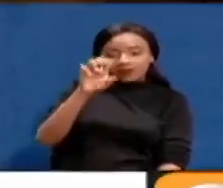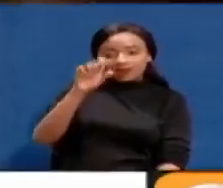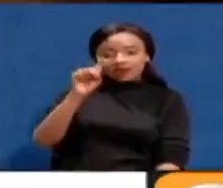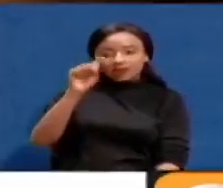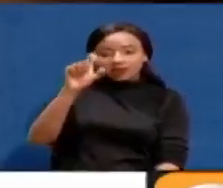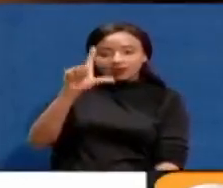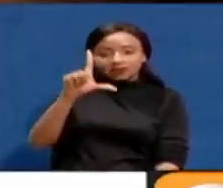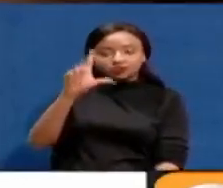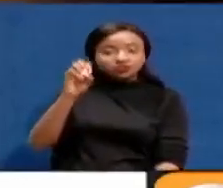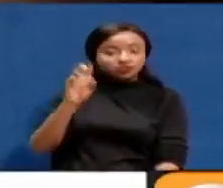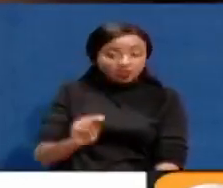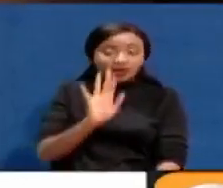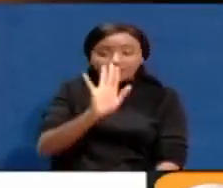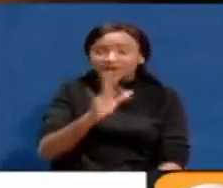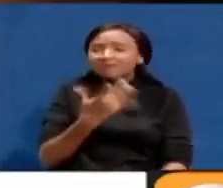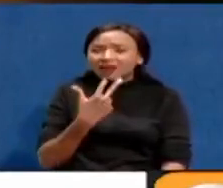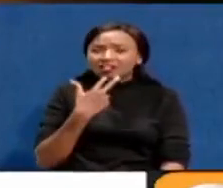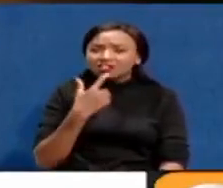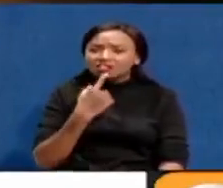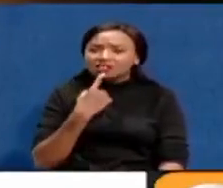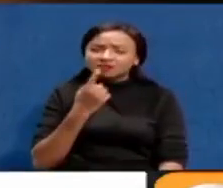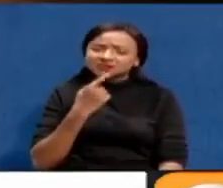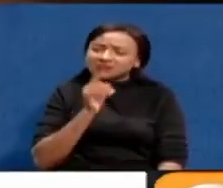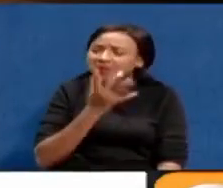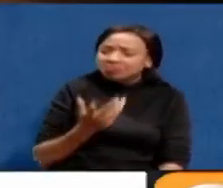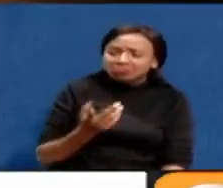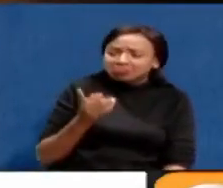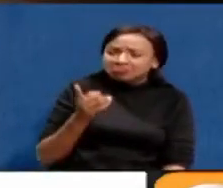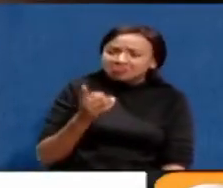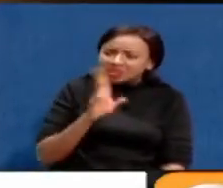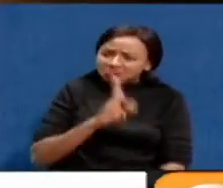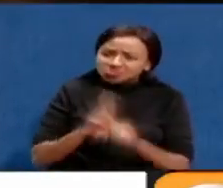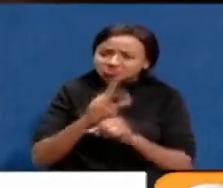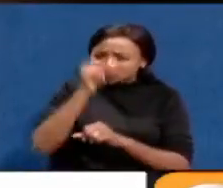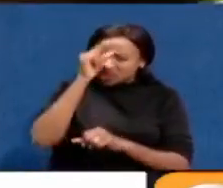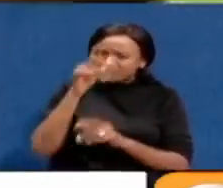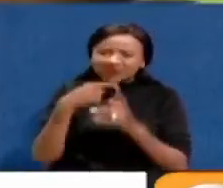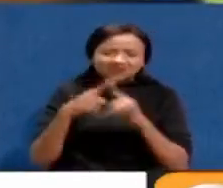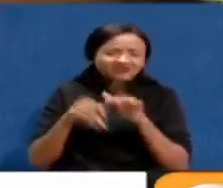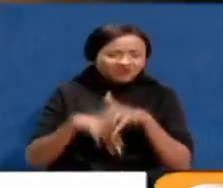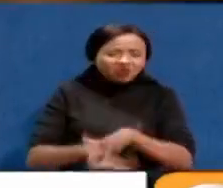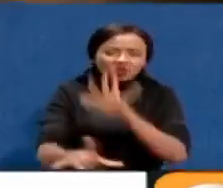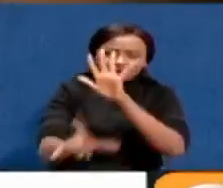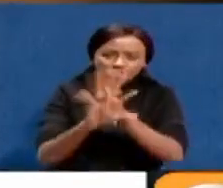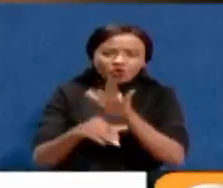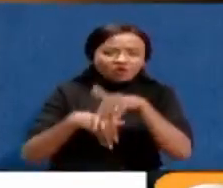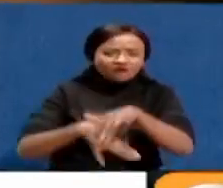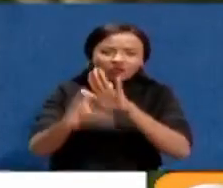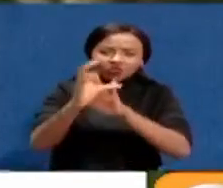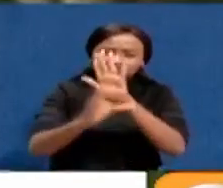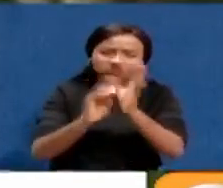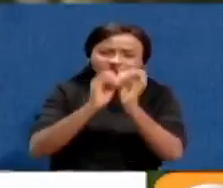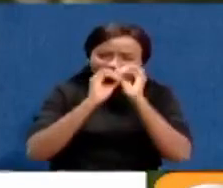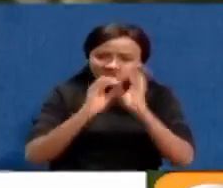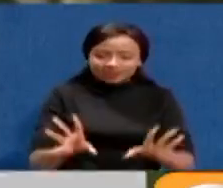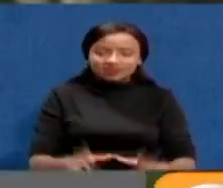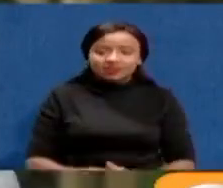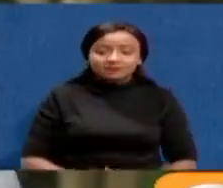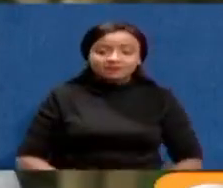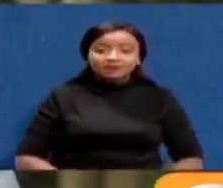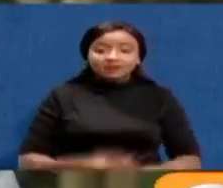representatives, Macharia and Mercy Deche, of being used by the state in an unlawful and unconstitutional scheme.